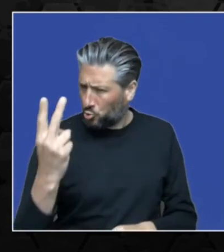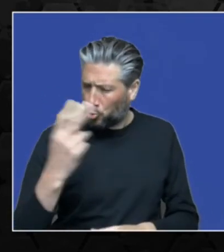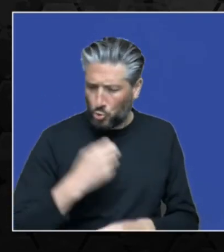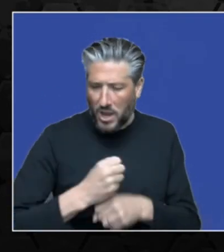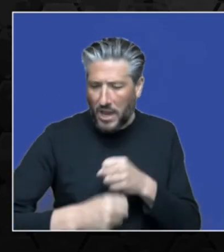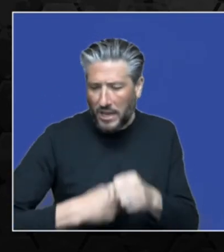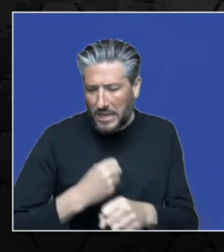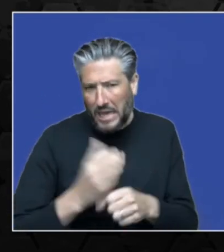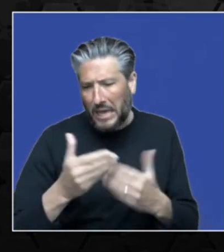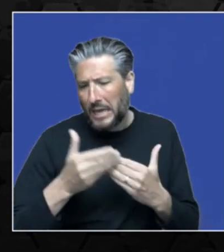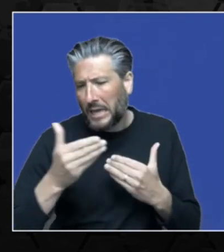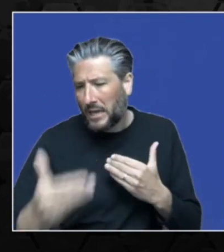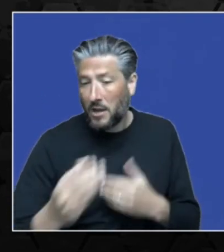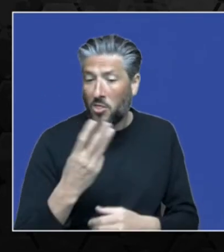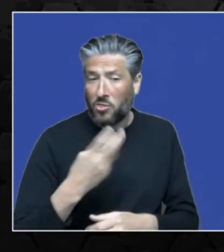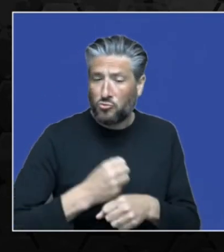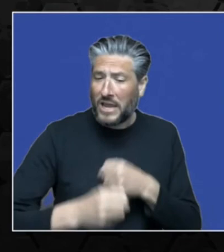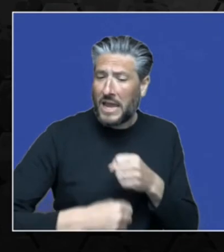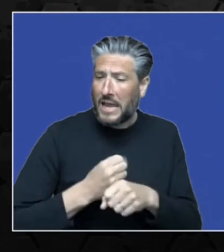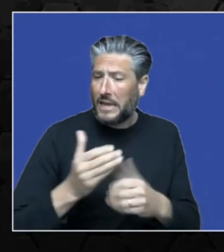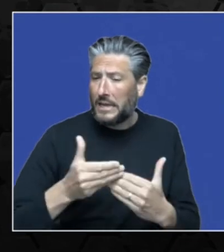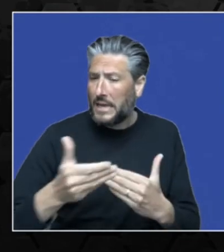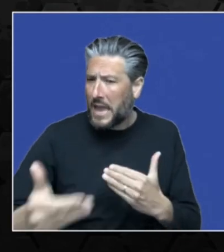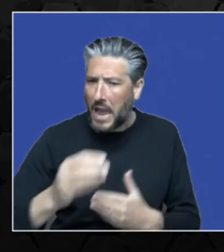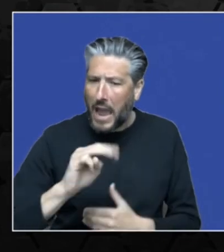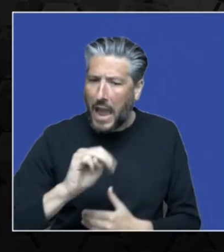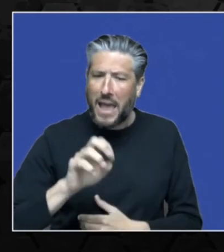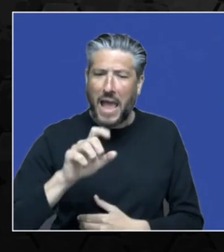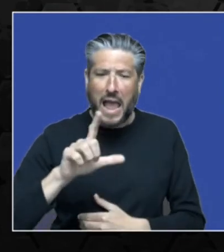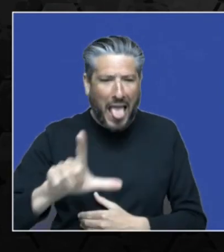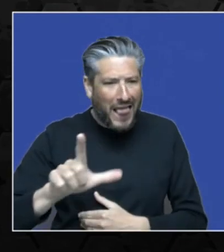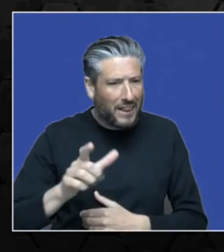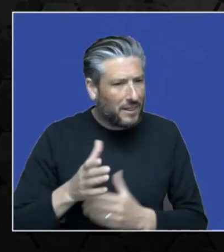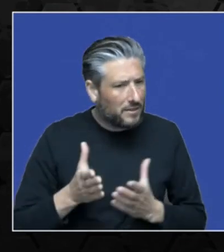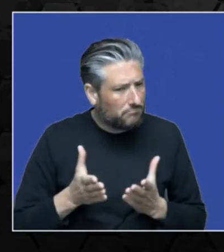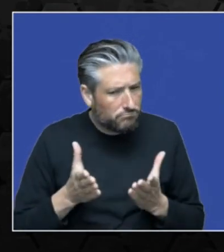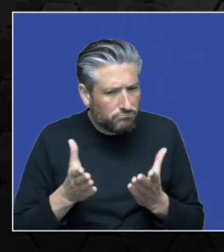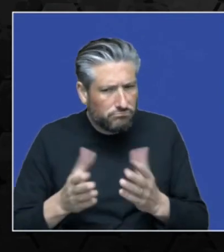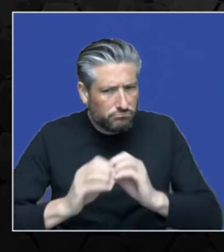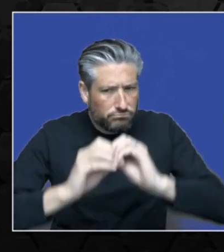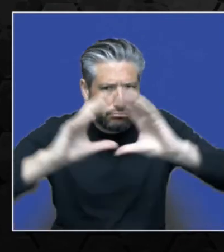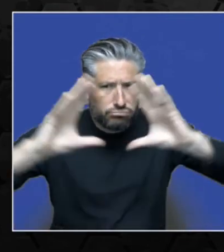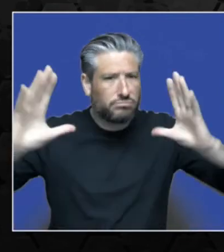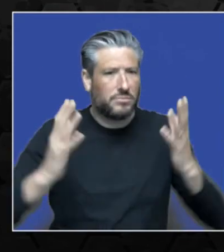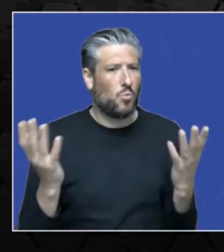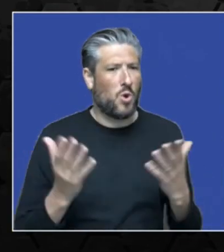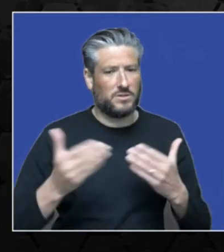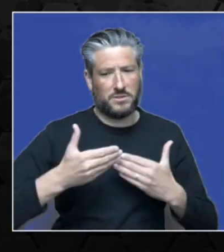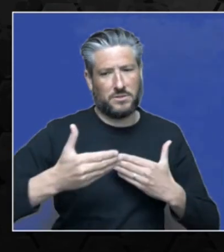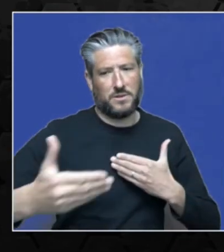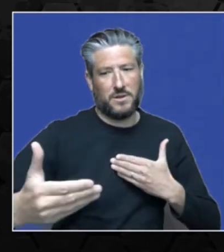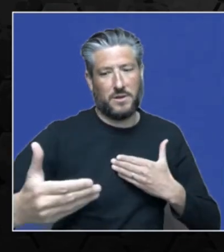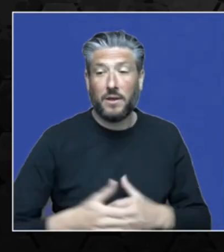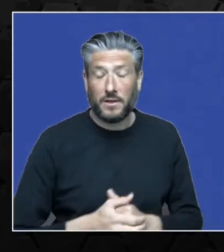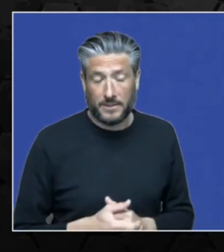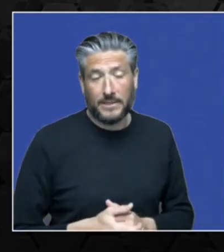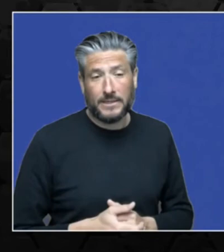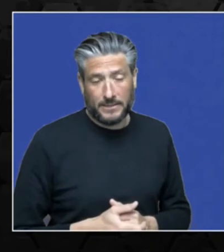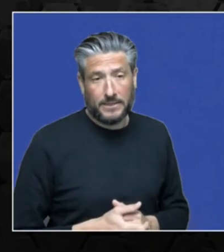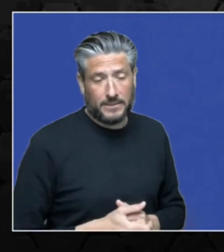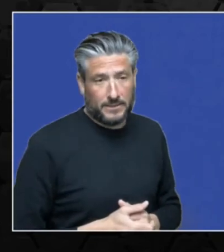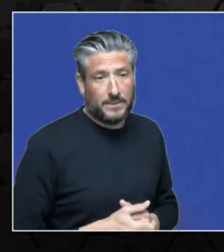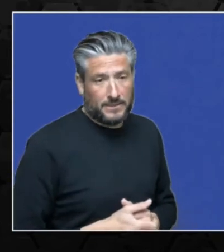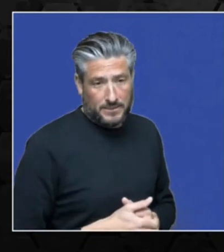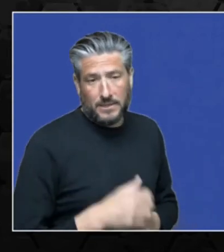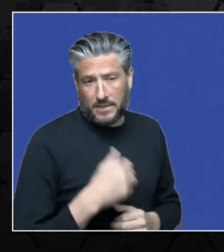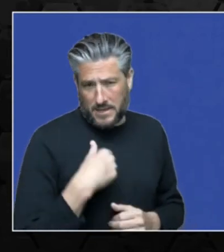That's a very good question, first of all. And I know we have heard about things like, GPT-3 and stuff, and people on